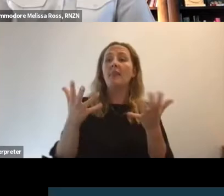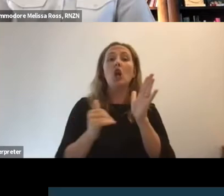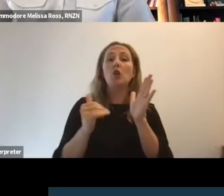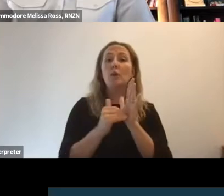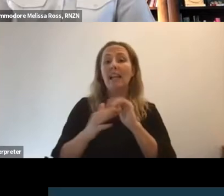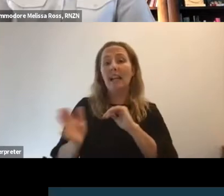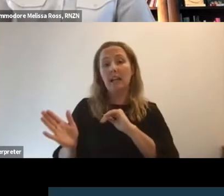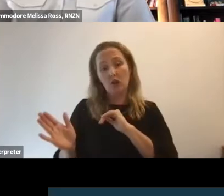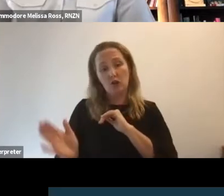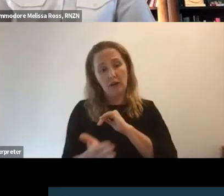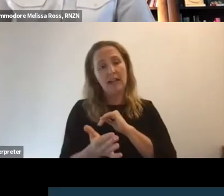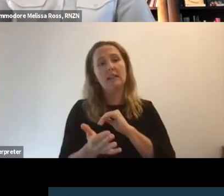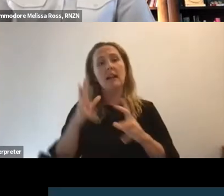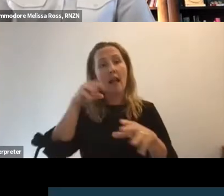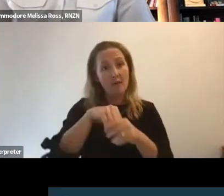this project.